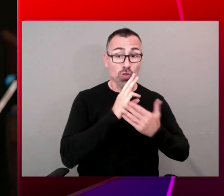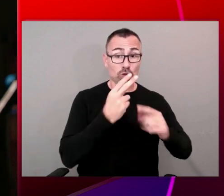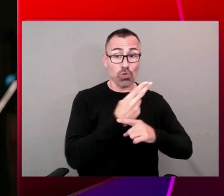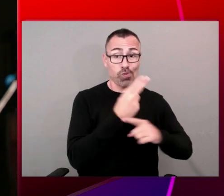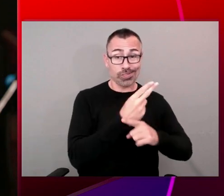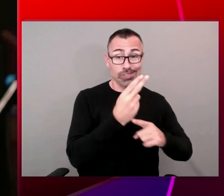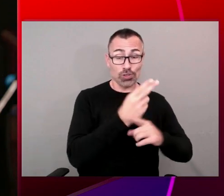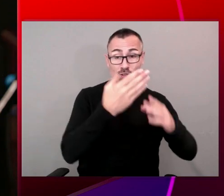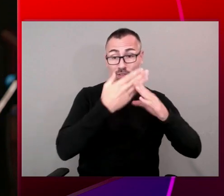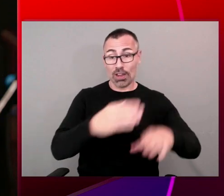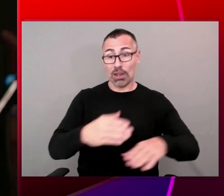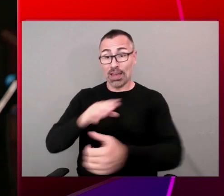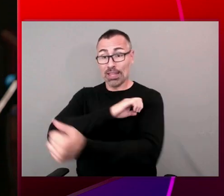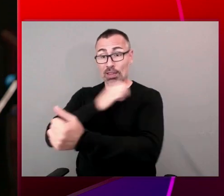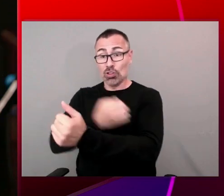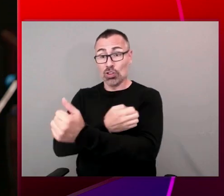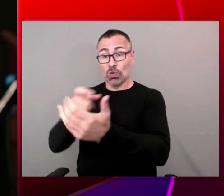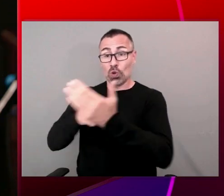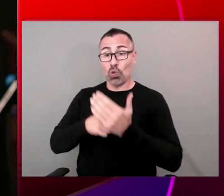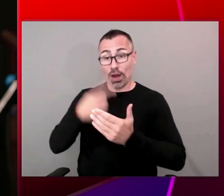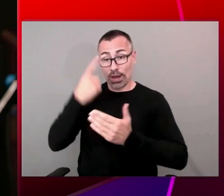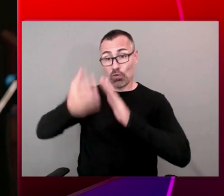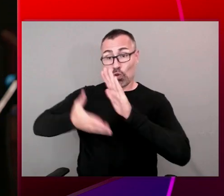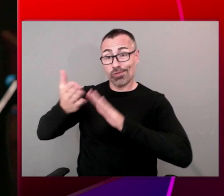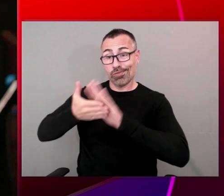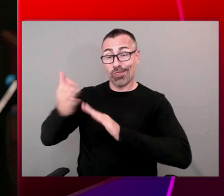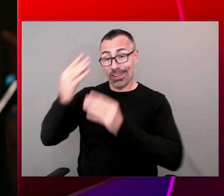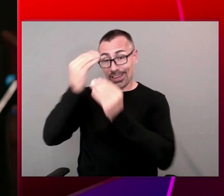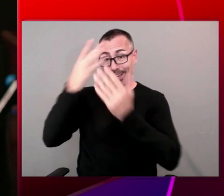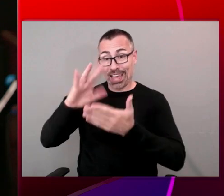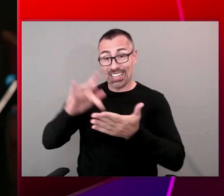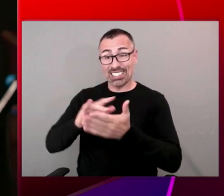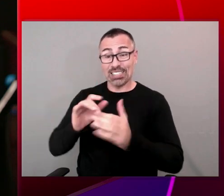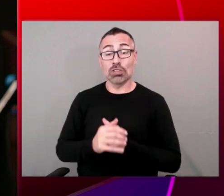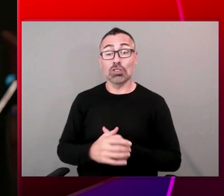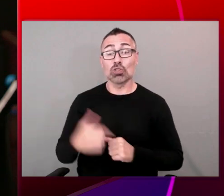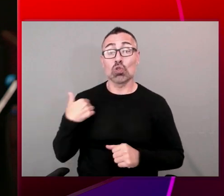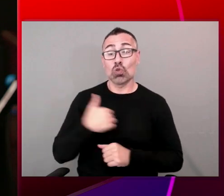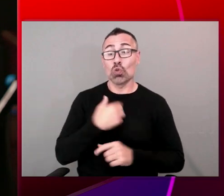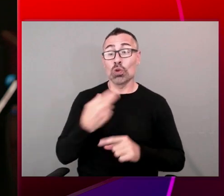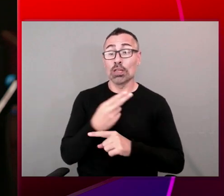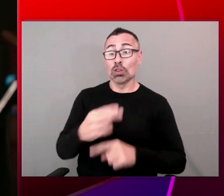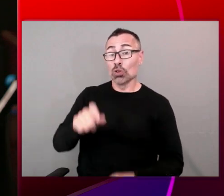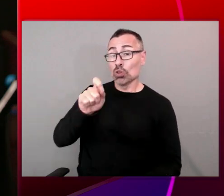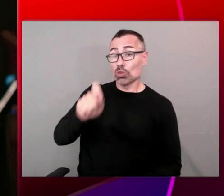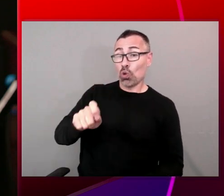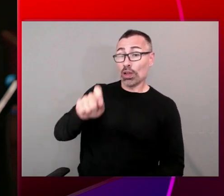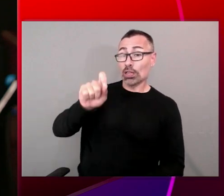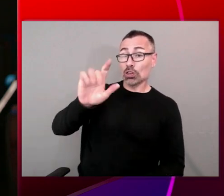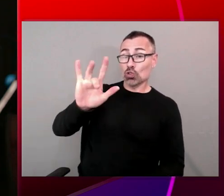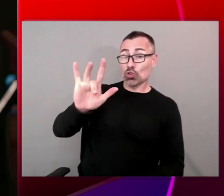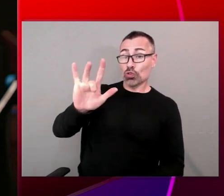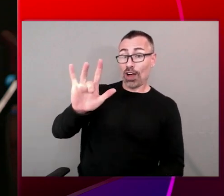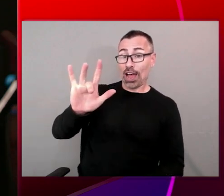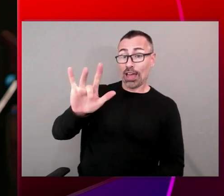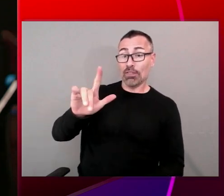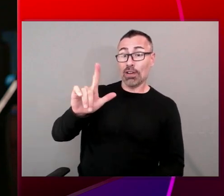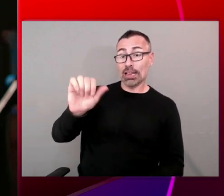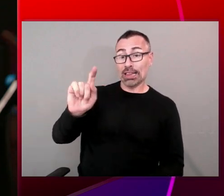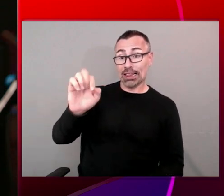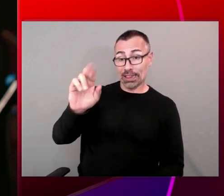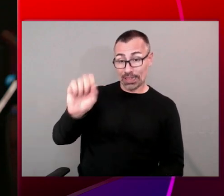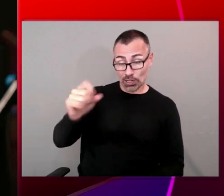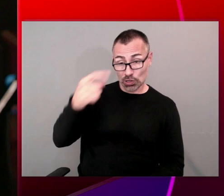you use to run your data centers. And we use 0.25 liters per kilowatt hour, which is a